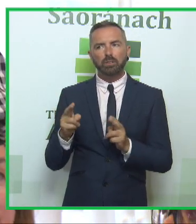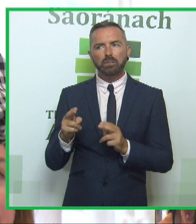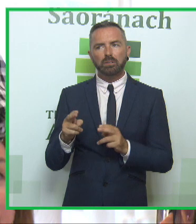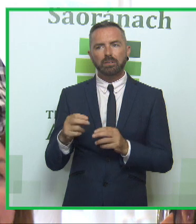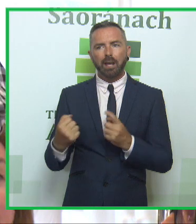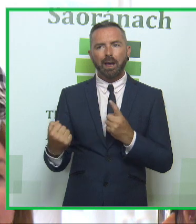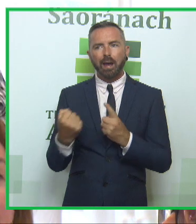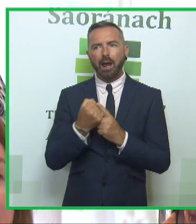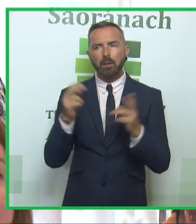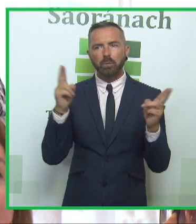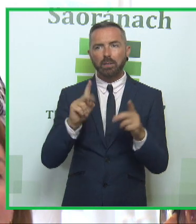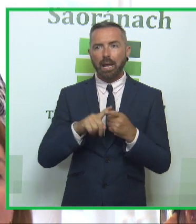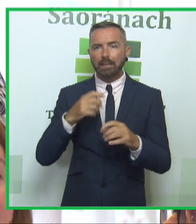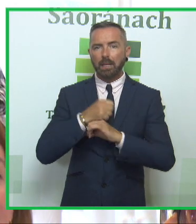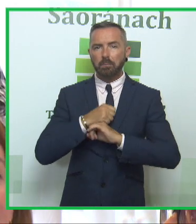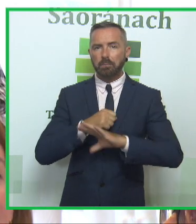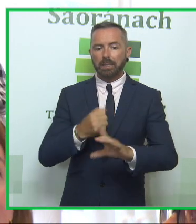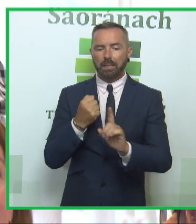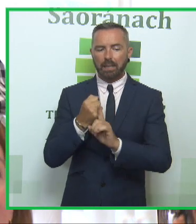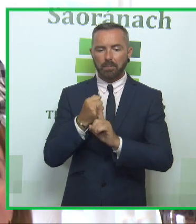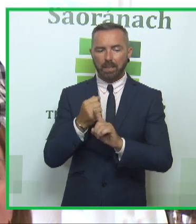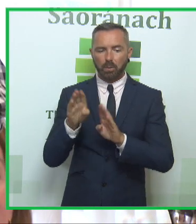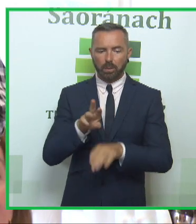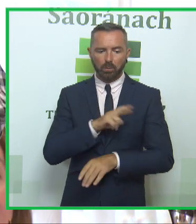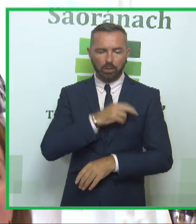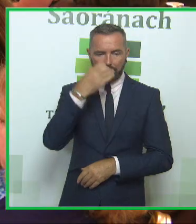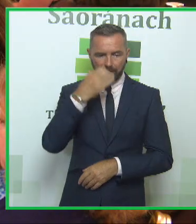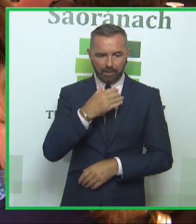have a media campaign with real faces to the data that we see.